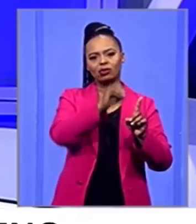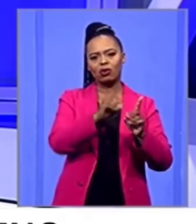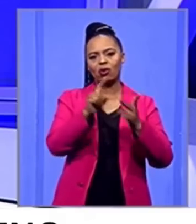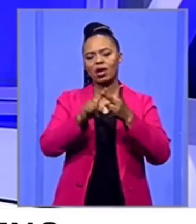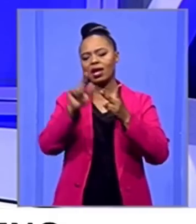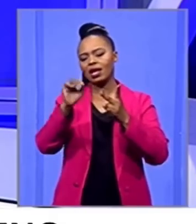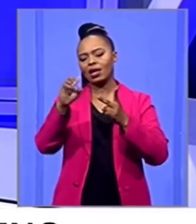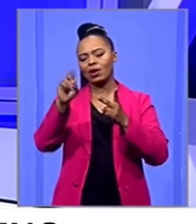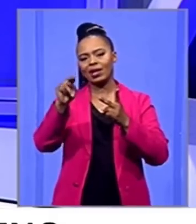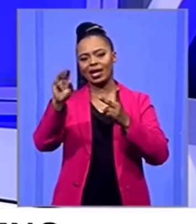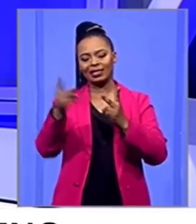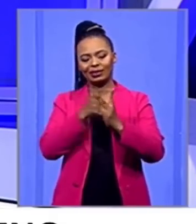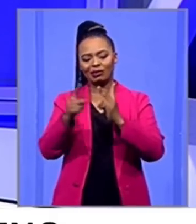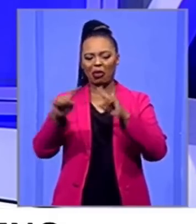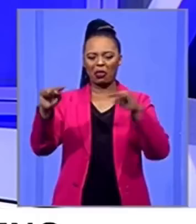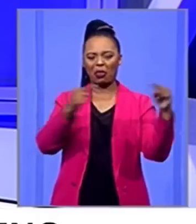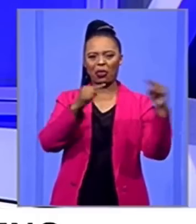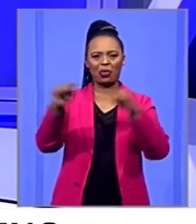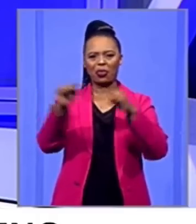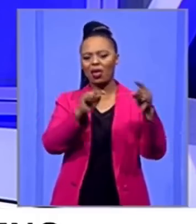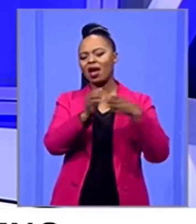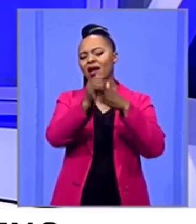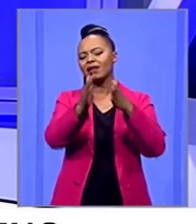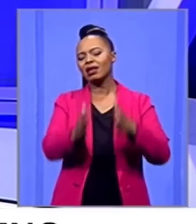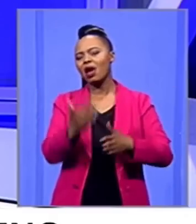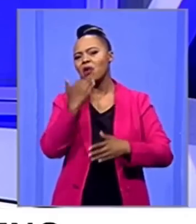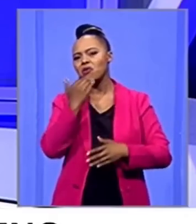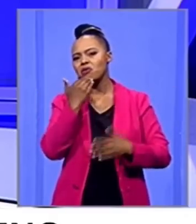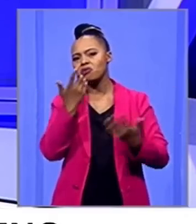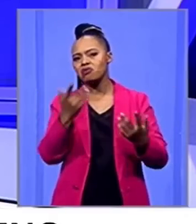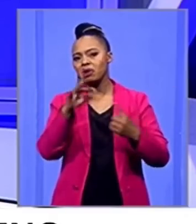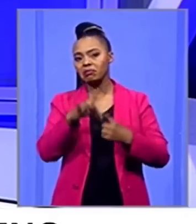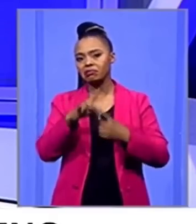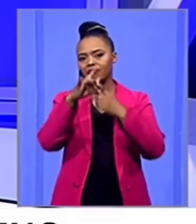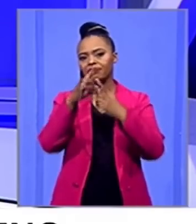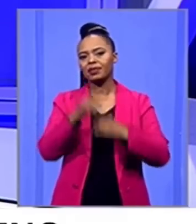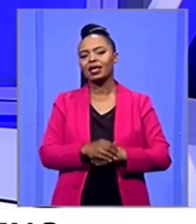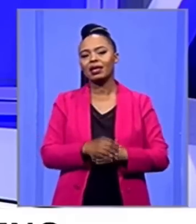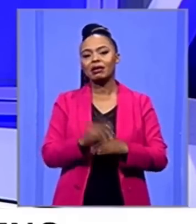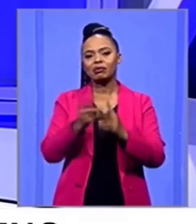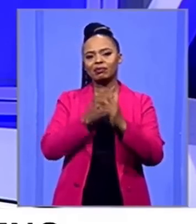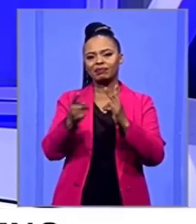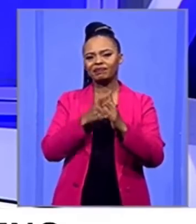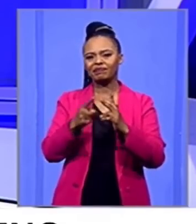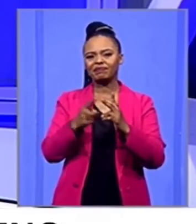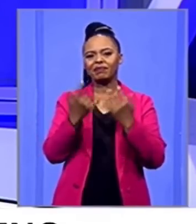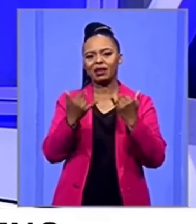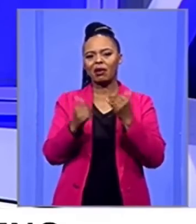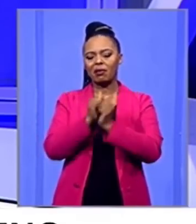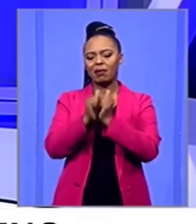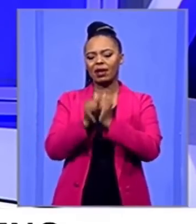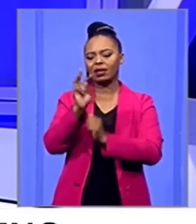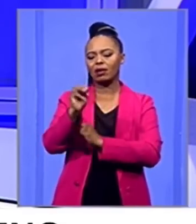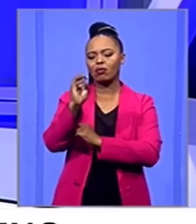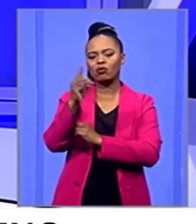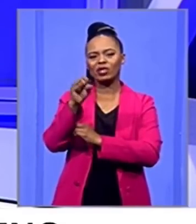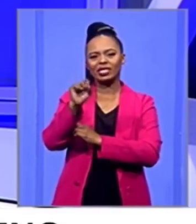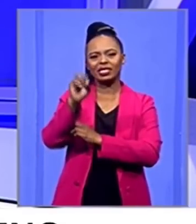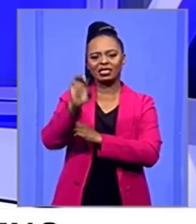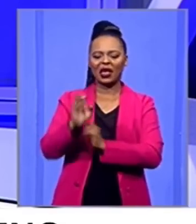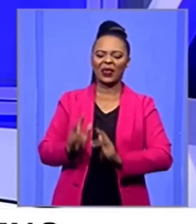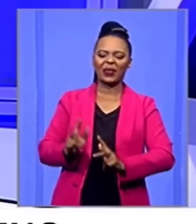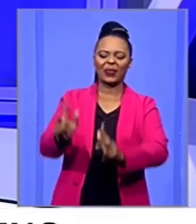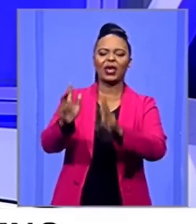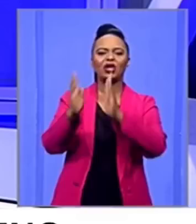Leonard Modise. Modise le Michael Sandlana e le go seo se hlotšego barwarre ba ga Modise go ngala boetapele